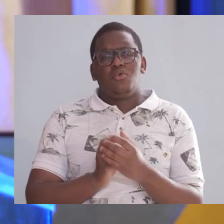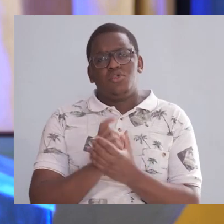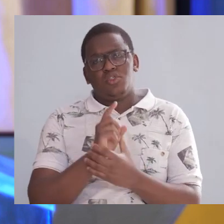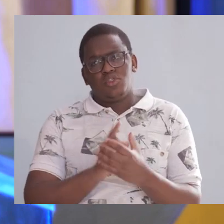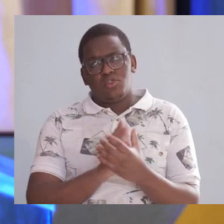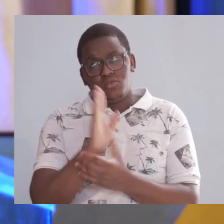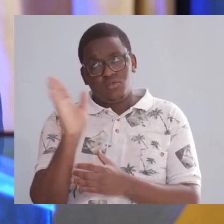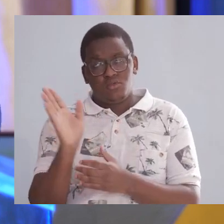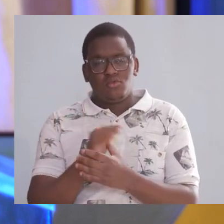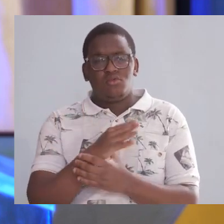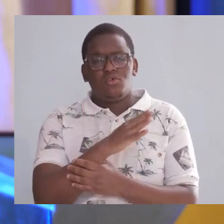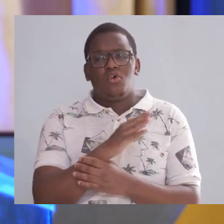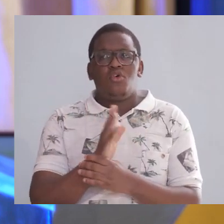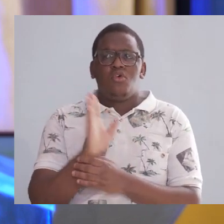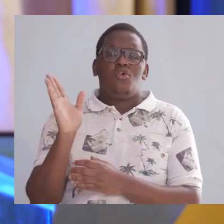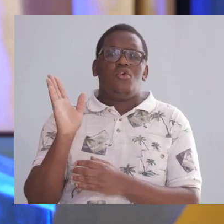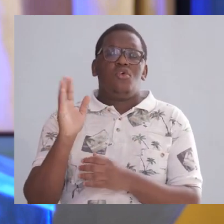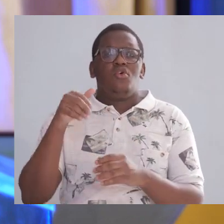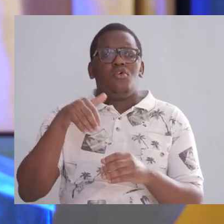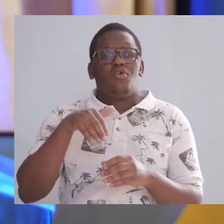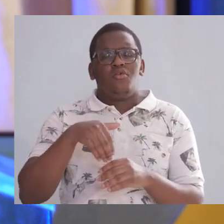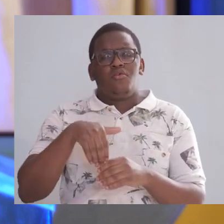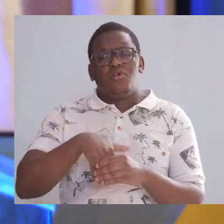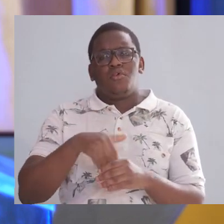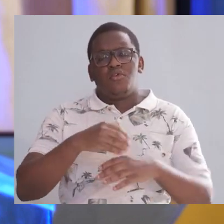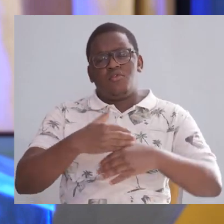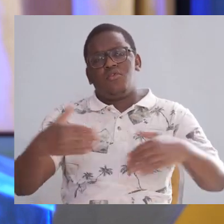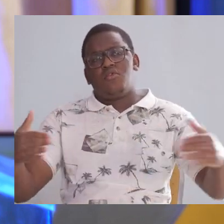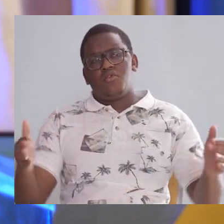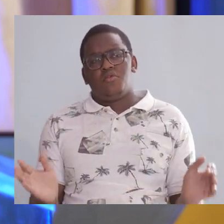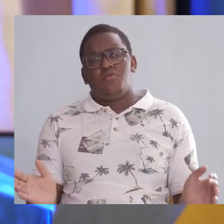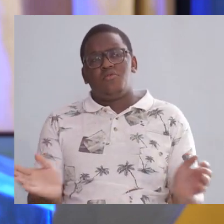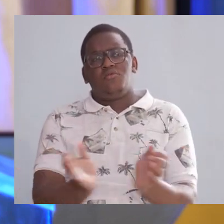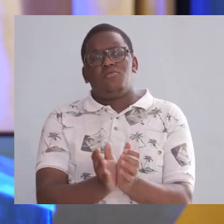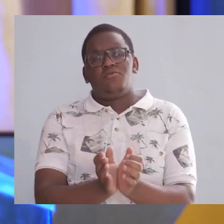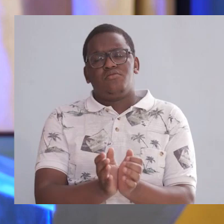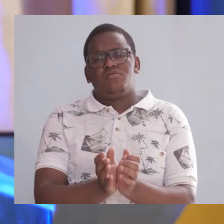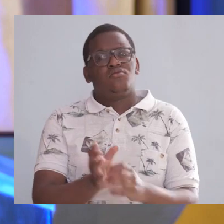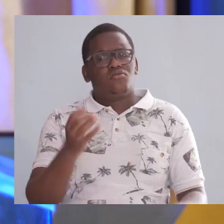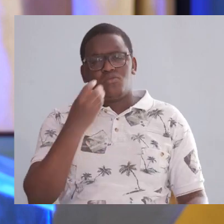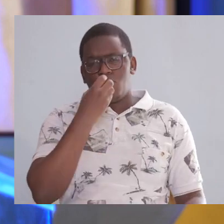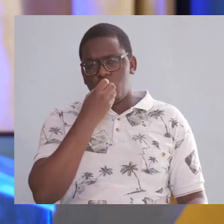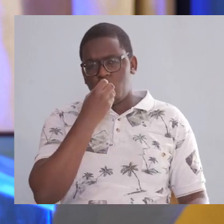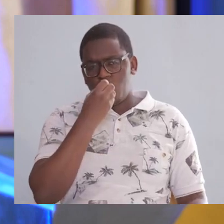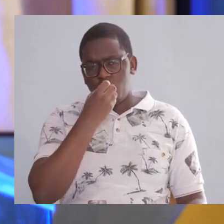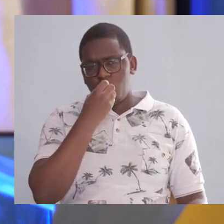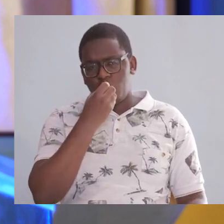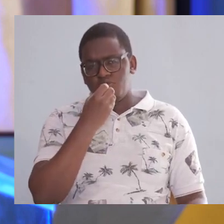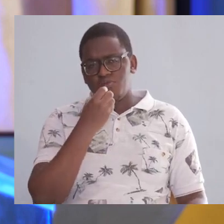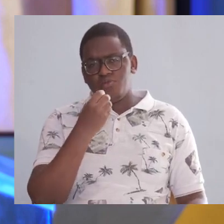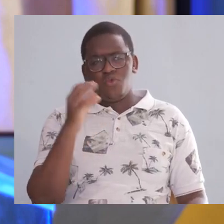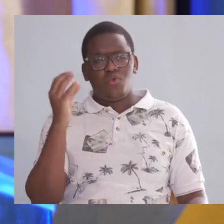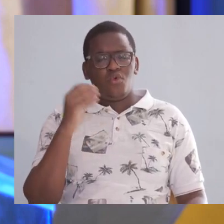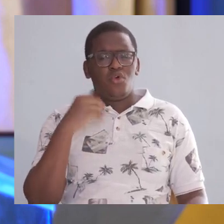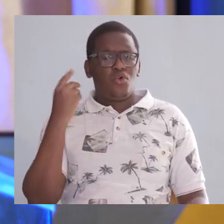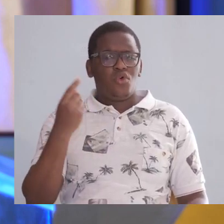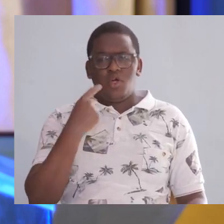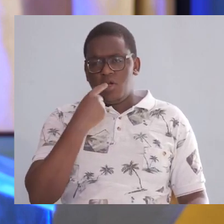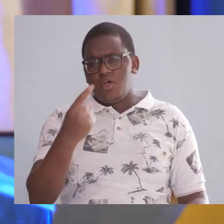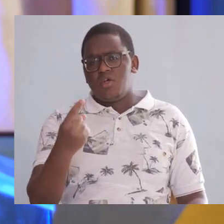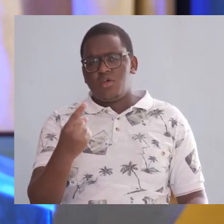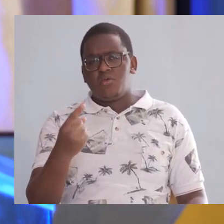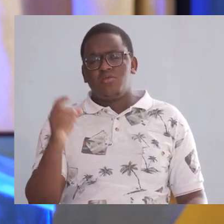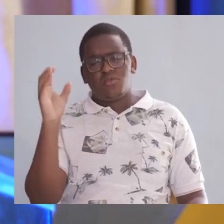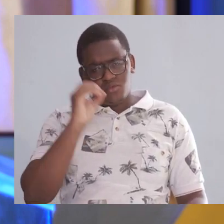fruit are overhanging on your side of the fence, should you eat them without informing your neighbor? That